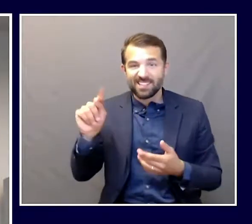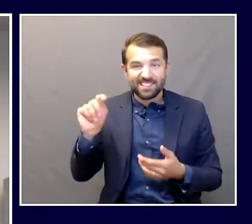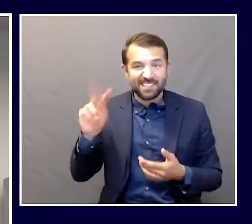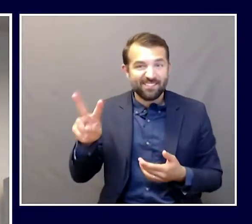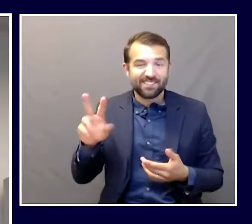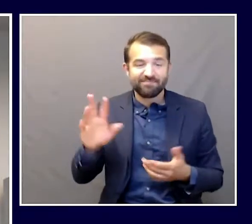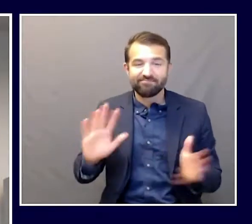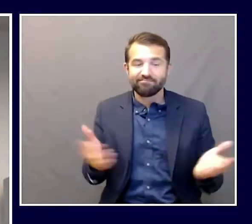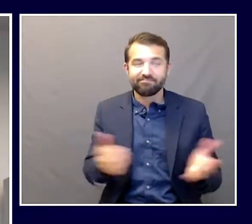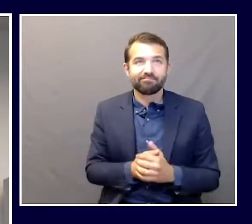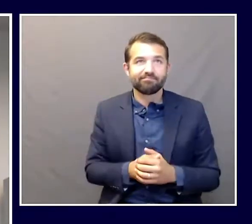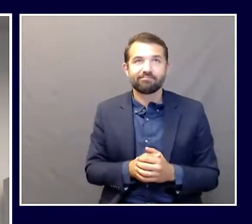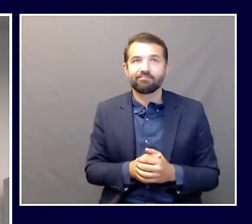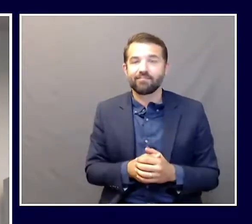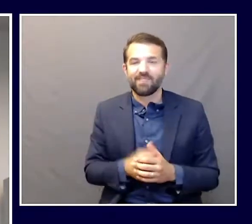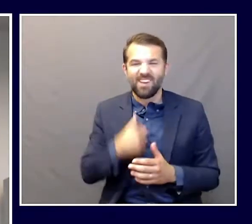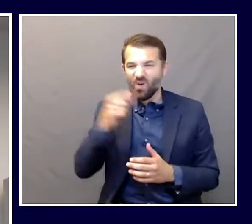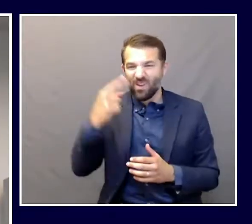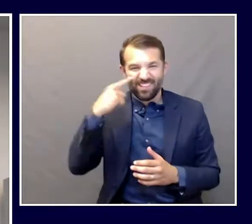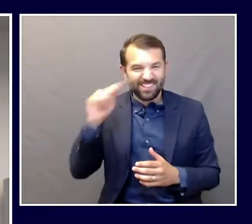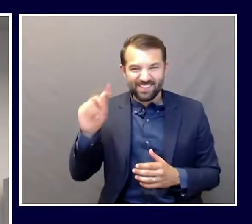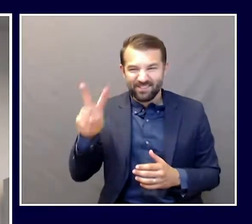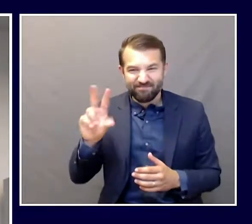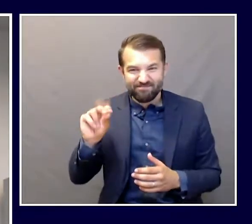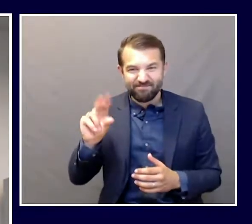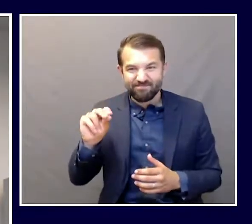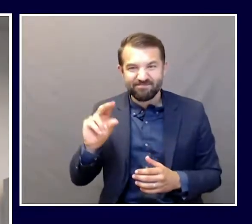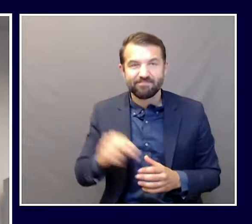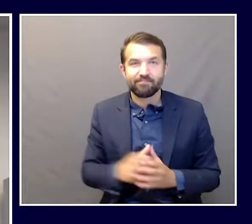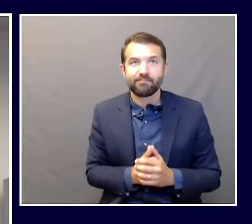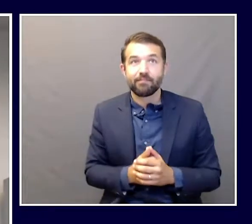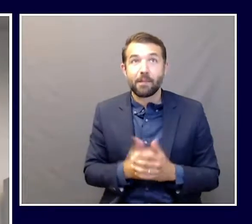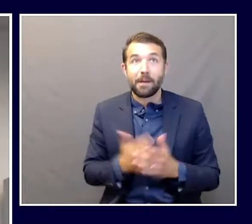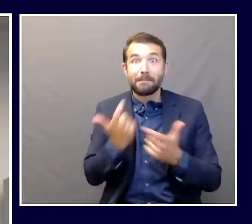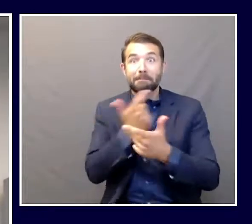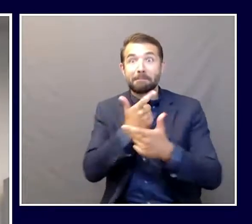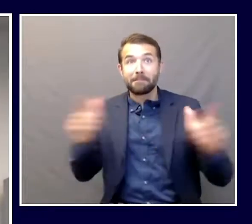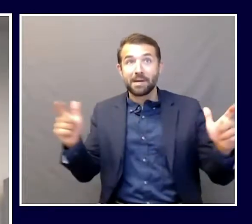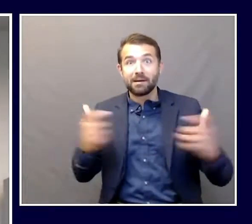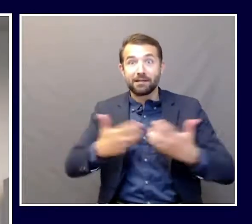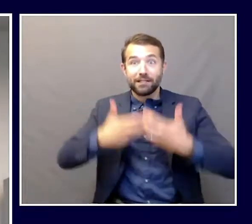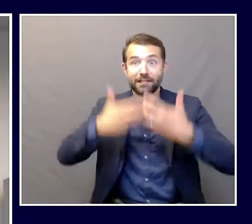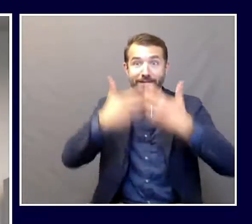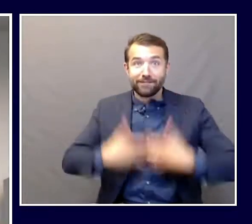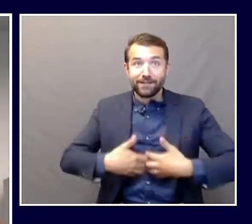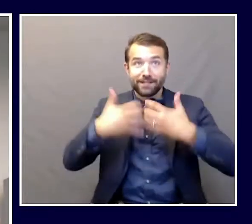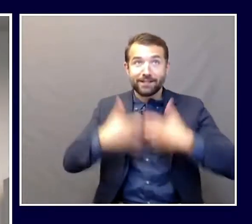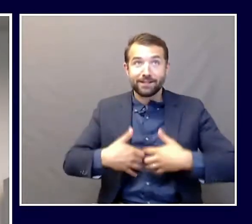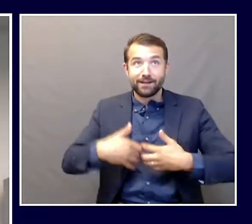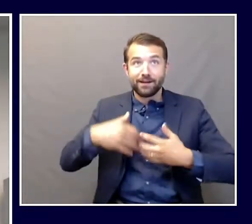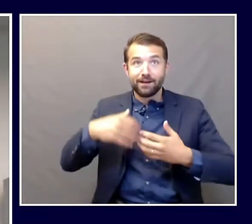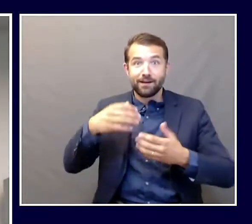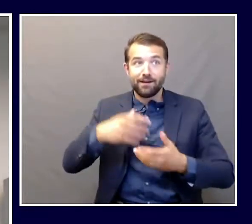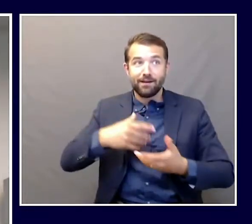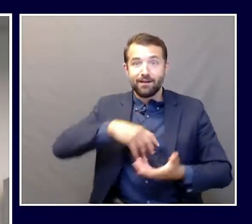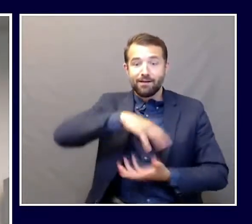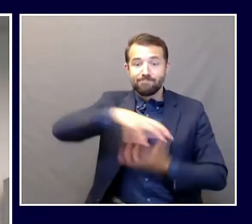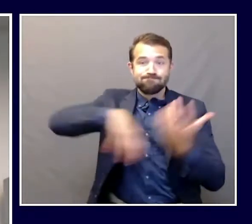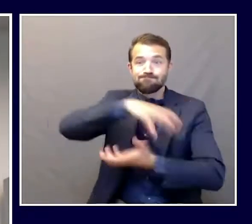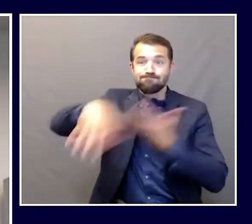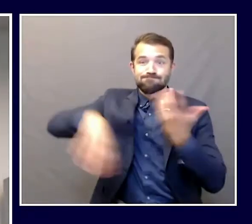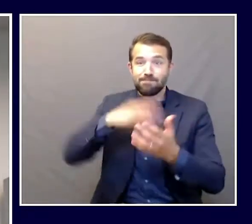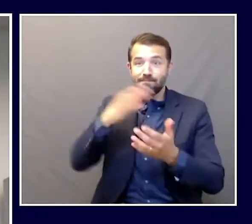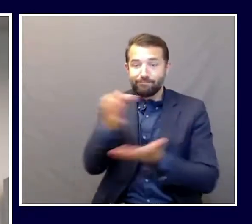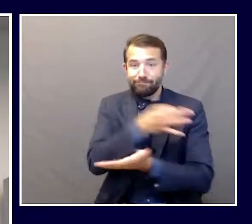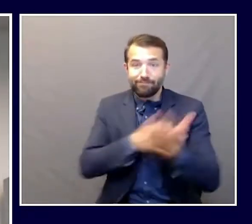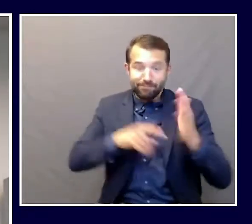for. There will not be a giant machine with swirling ping pong balls. I tried, it wasn't in the cards,